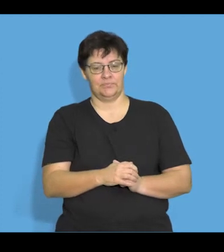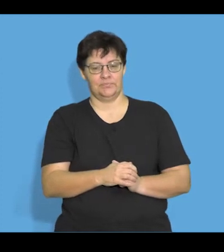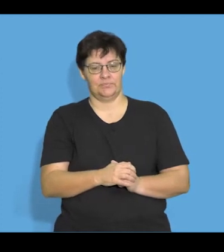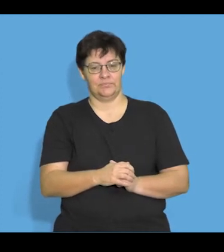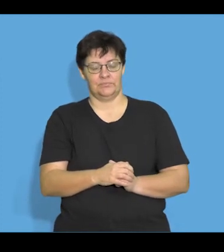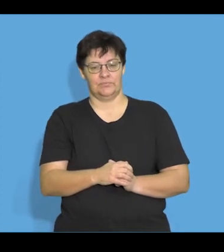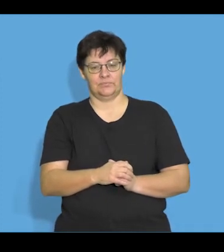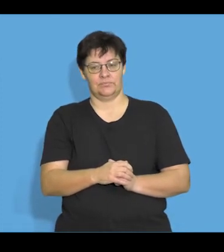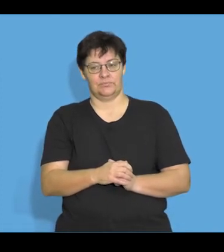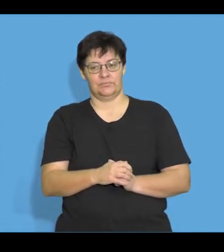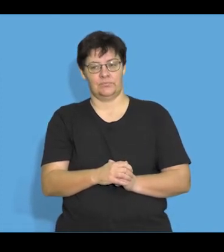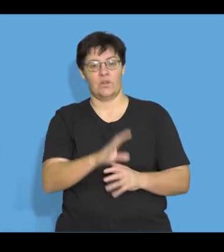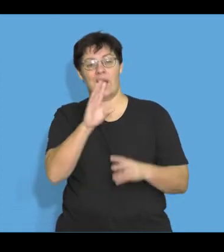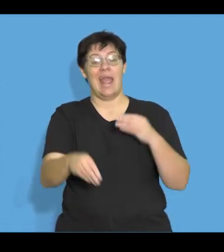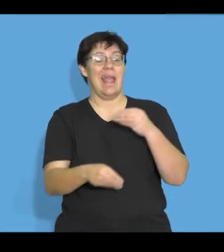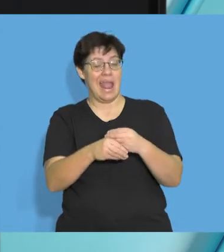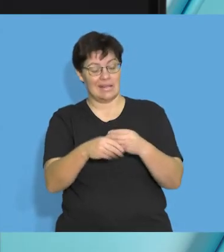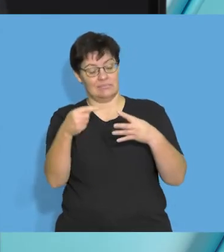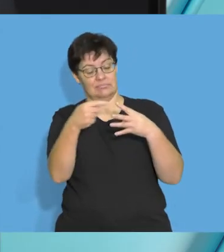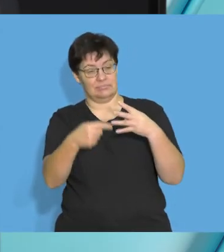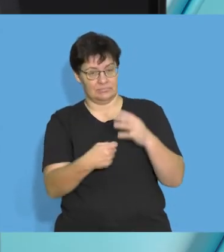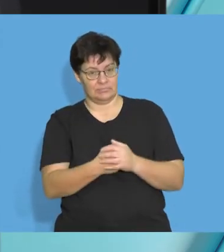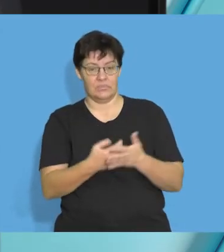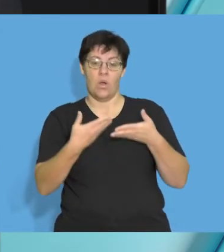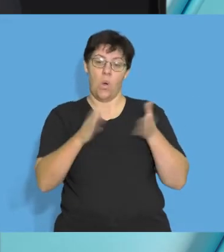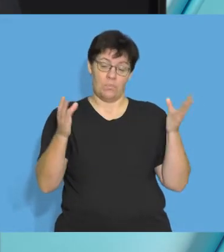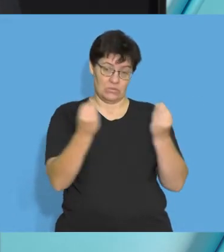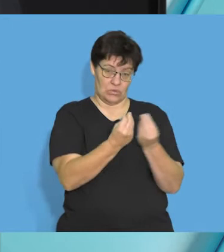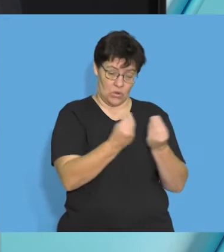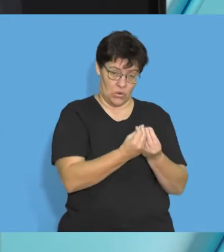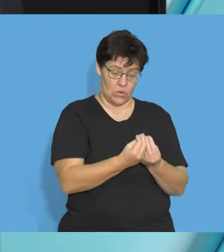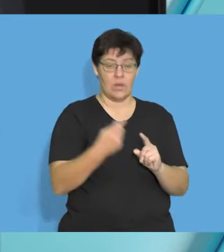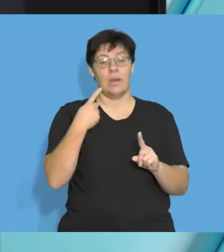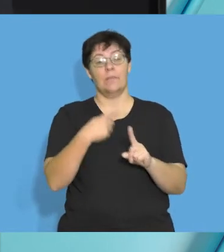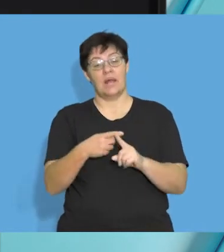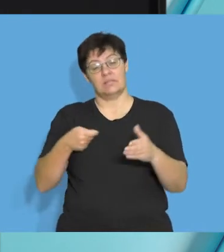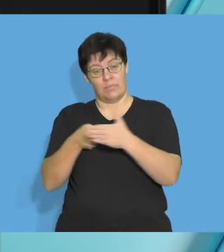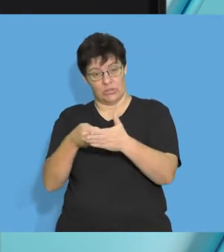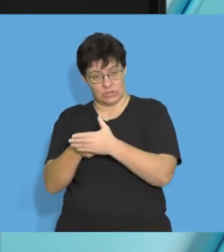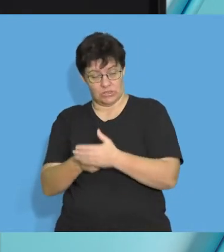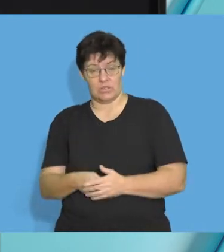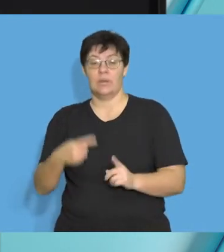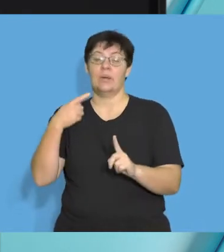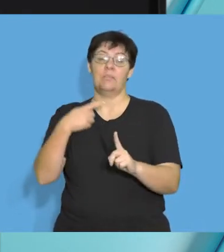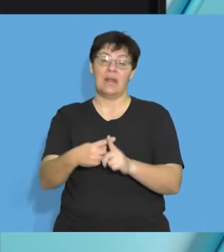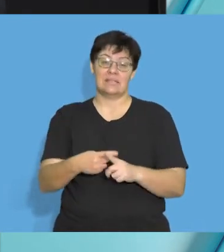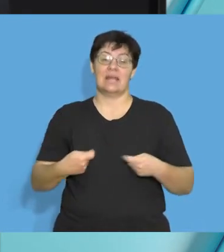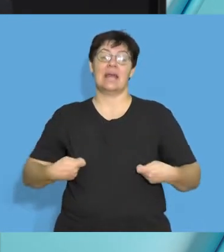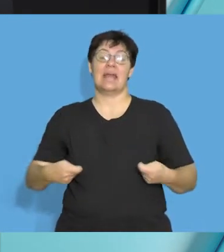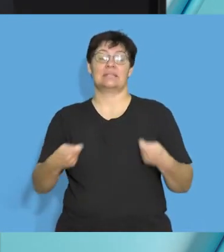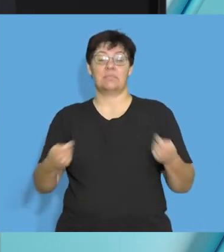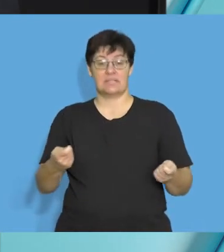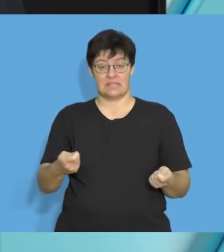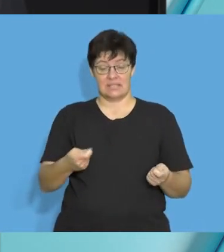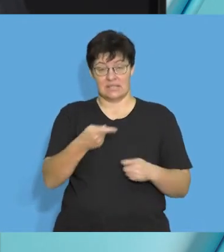Now add the components. Add your opening stock plus your purchases plus your expenses on